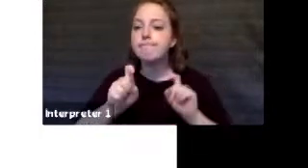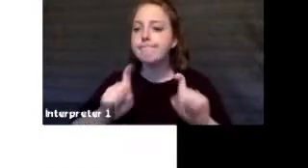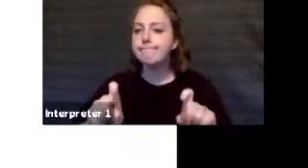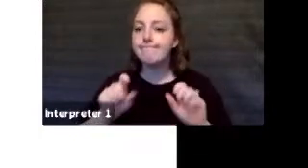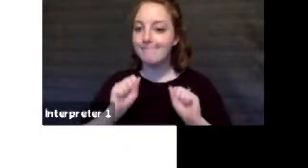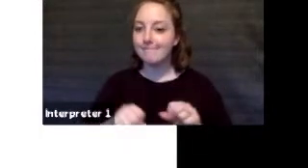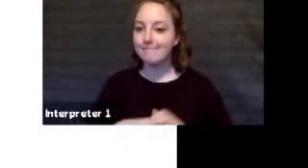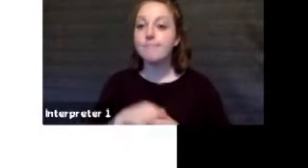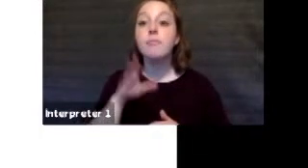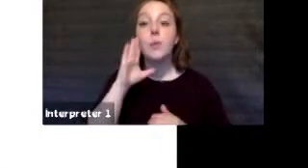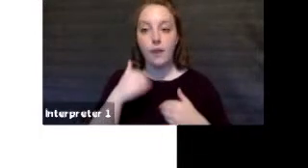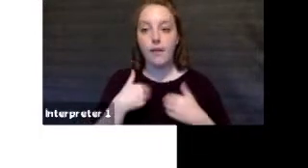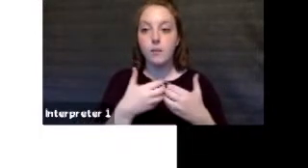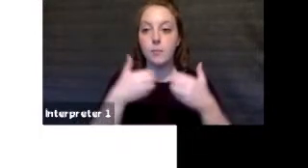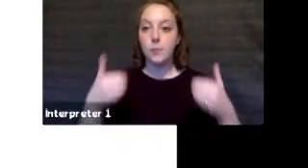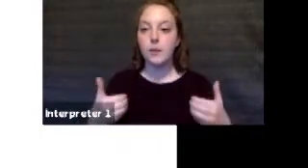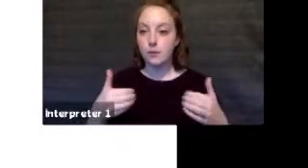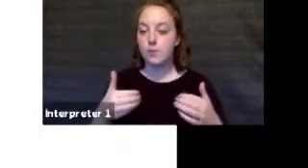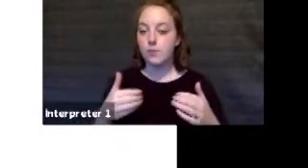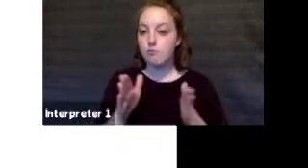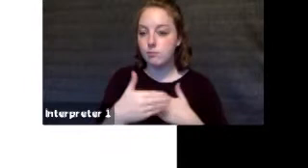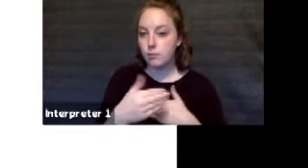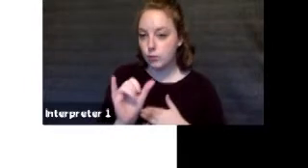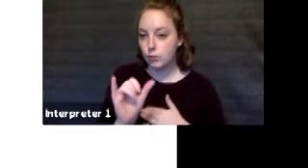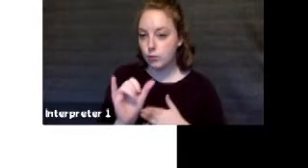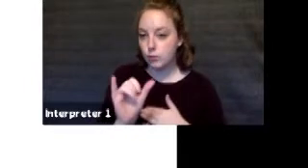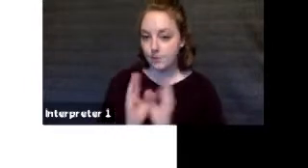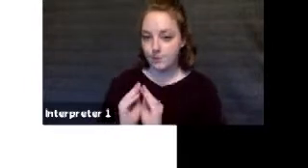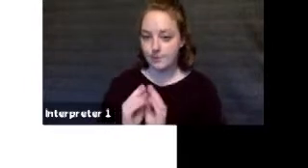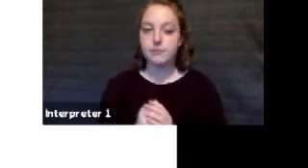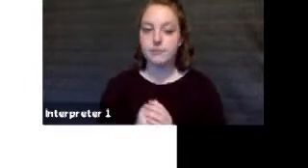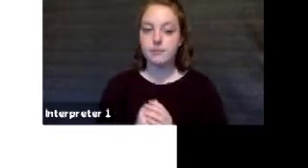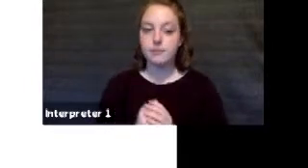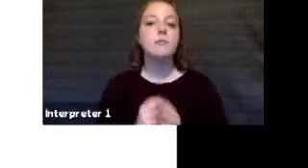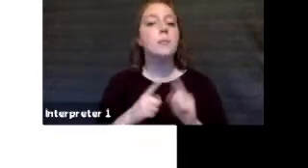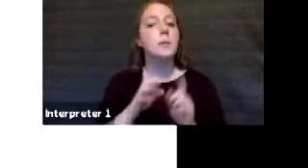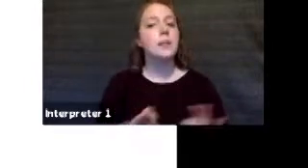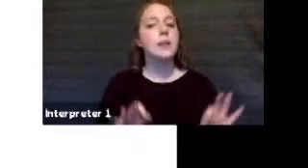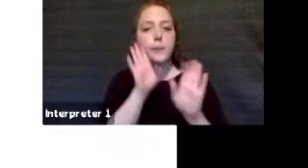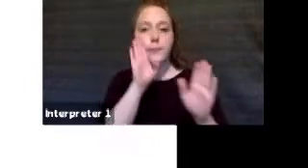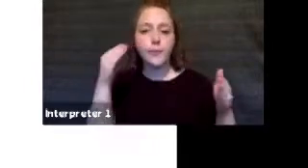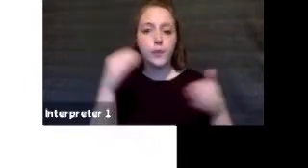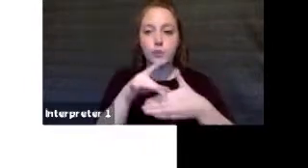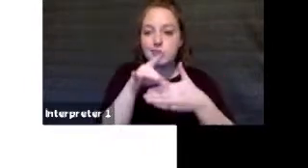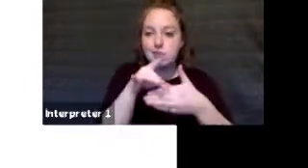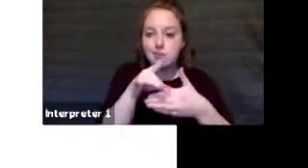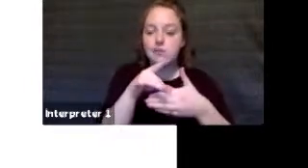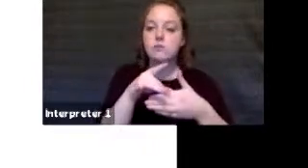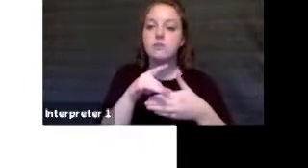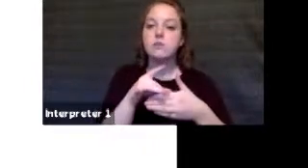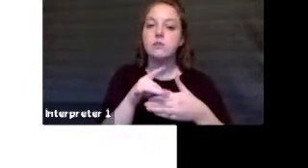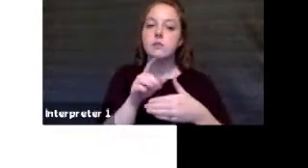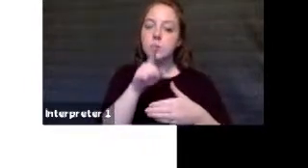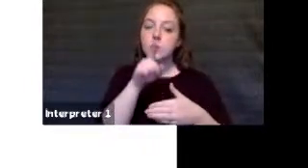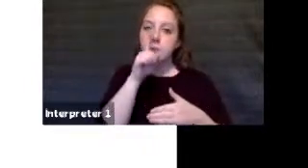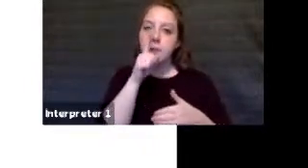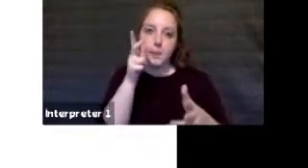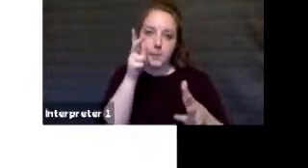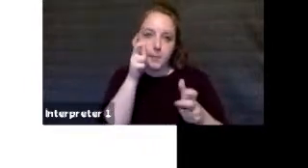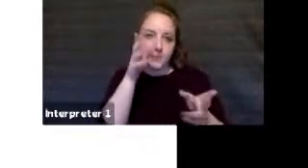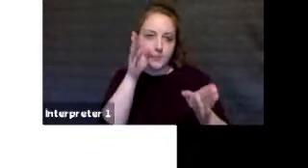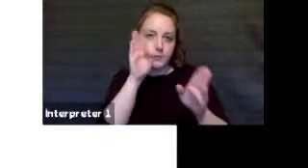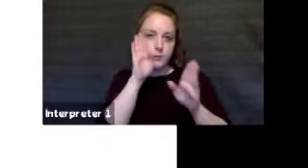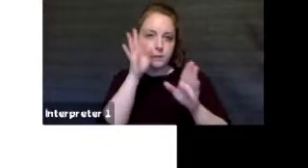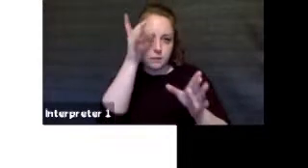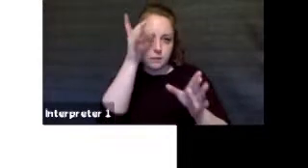breakout rooms again this evening. But I would like us to stay really focused on the content and really absorbing that content